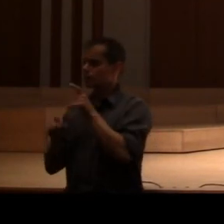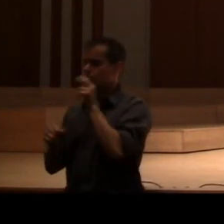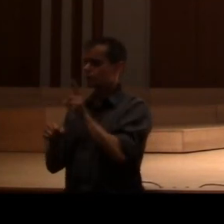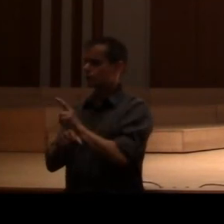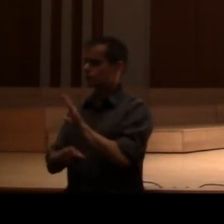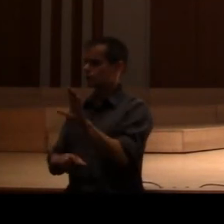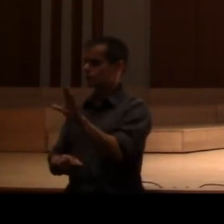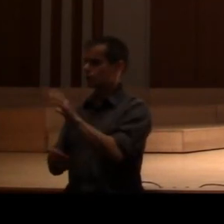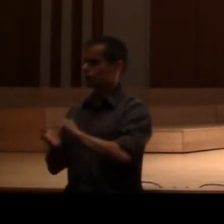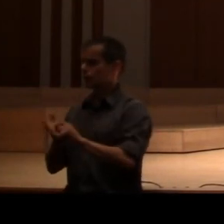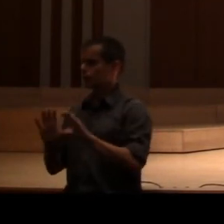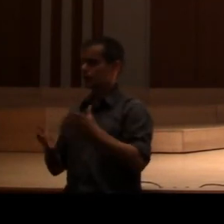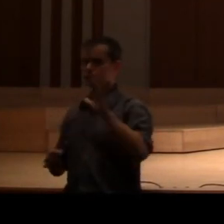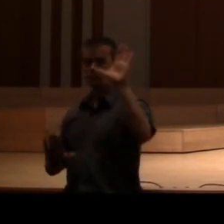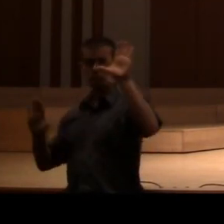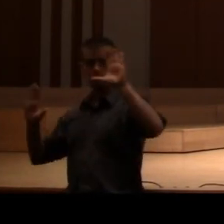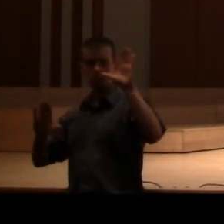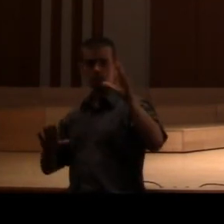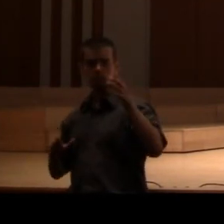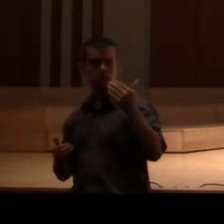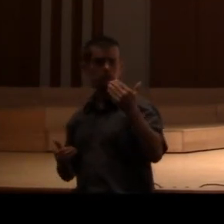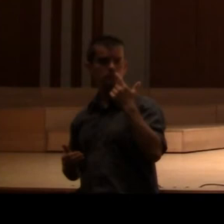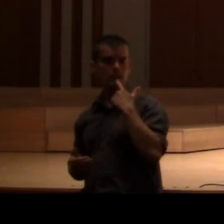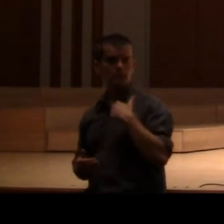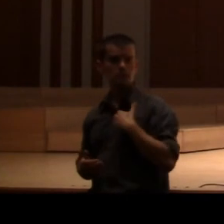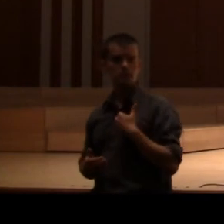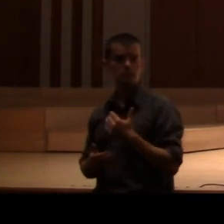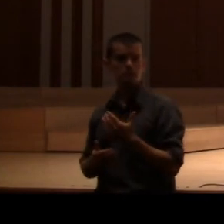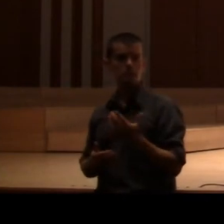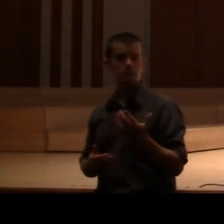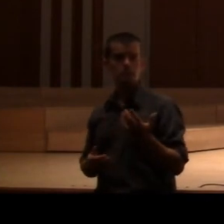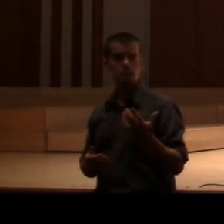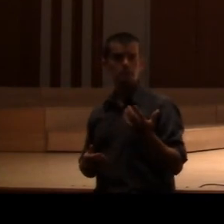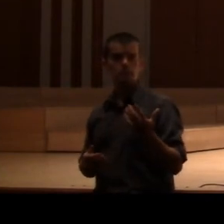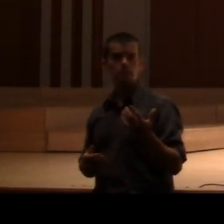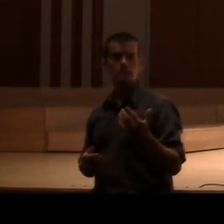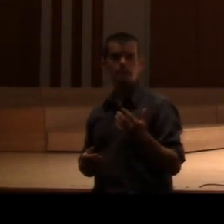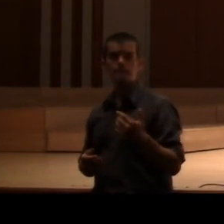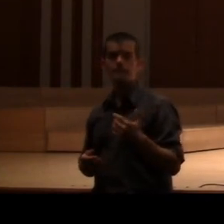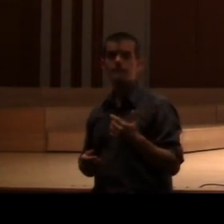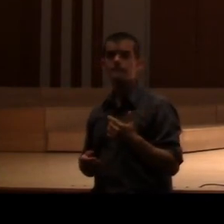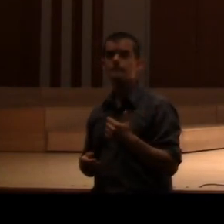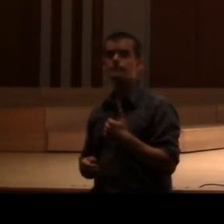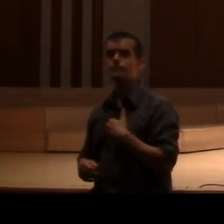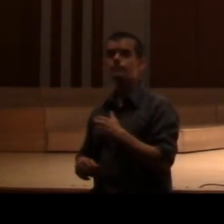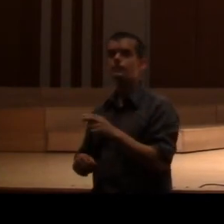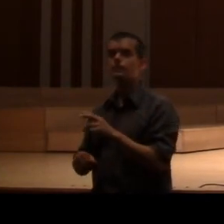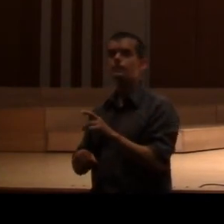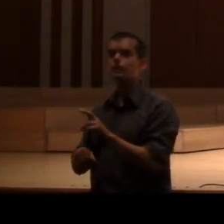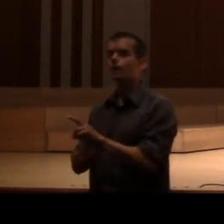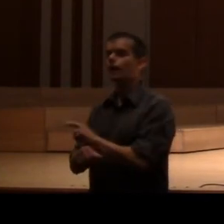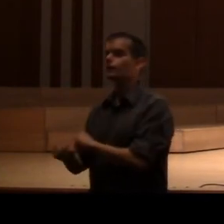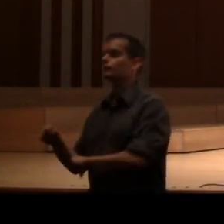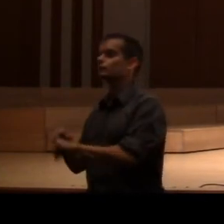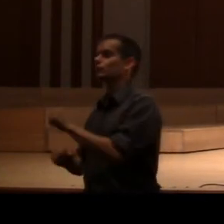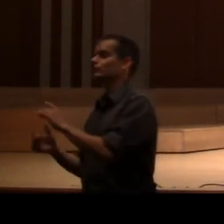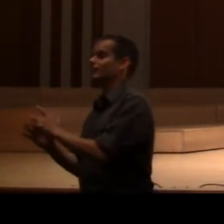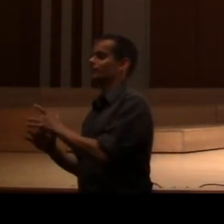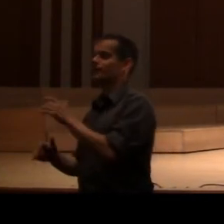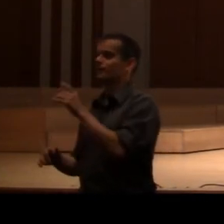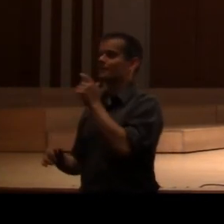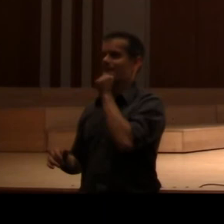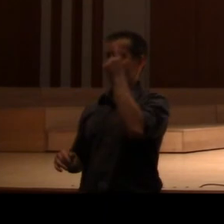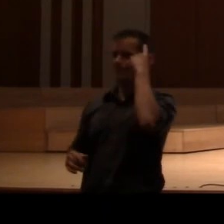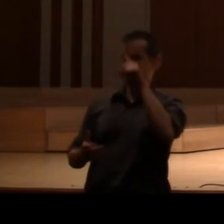I've seen some raised hands, awesome. Would you like to tell us more about that? I use social networking, I do not use it in writing classes. Sorry, I wasn't listening to the